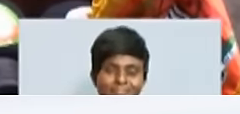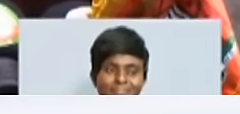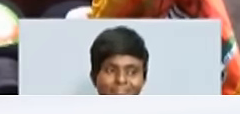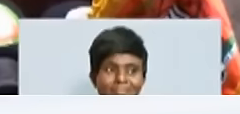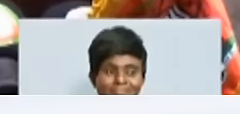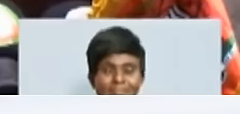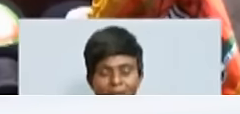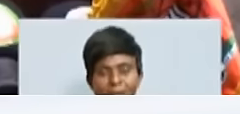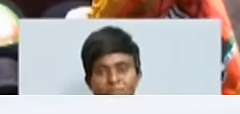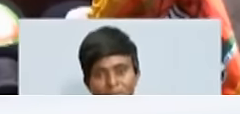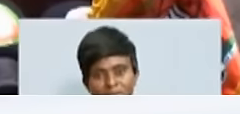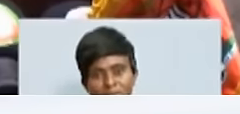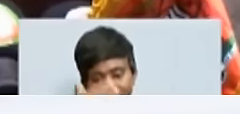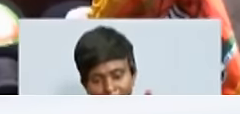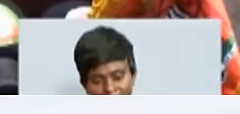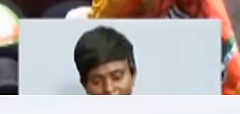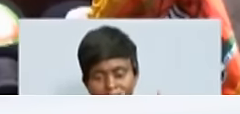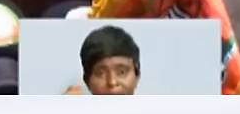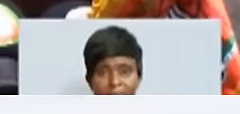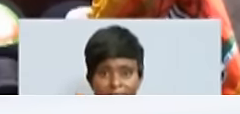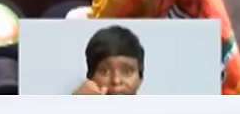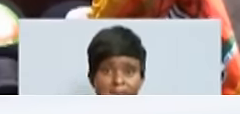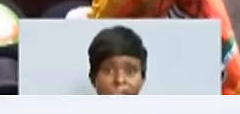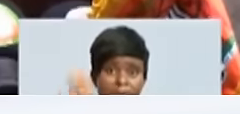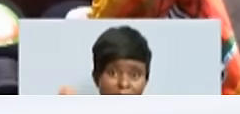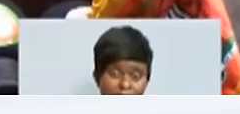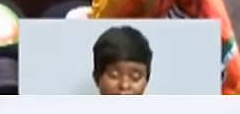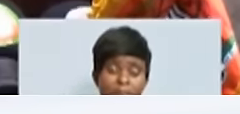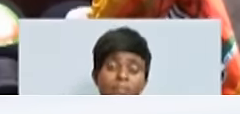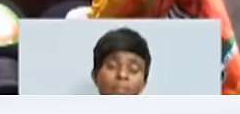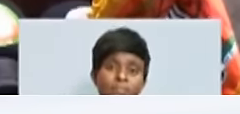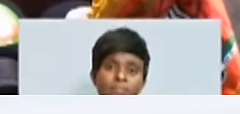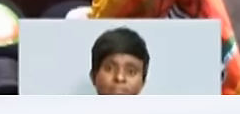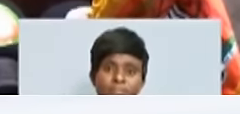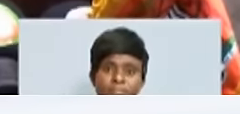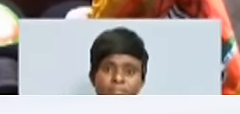the resource envelope is available right there.